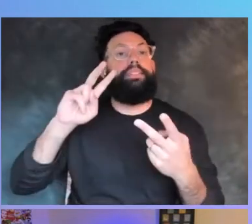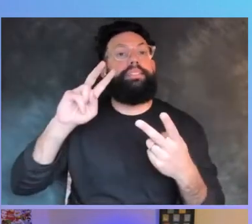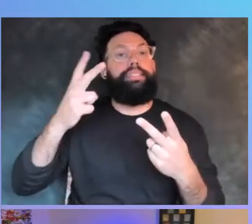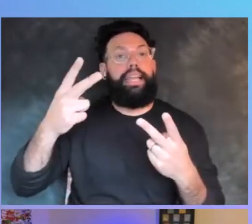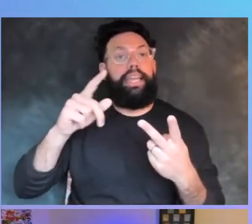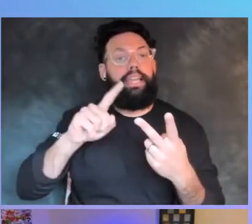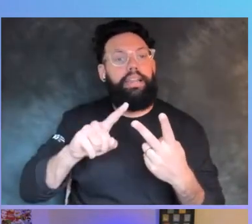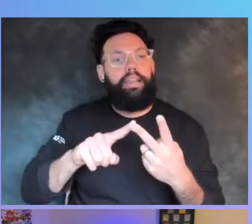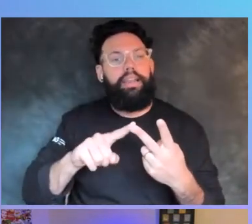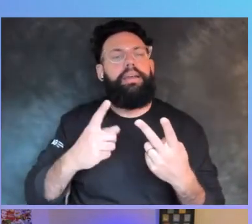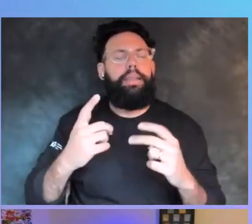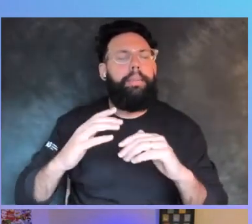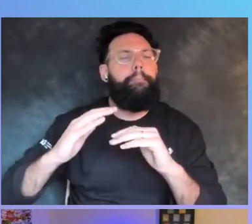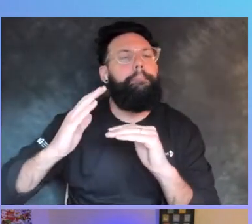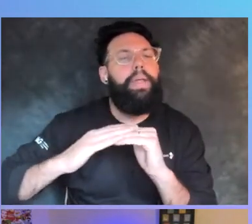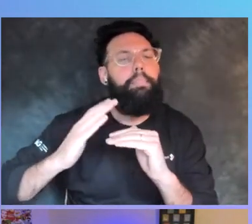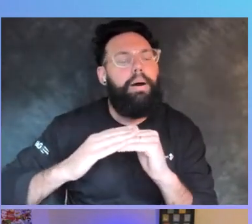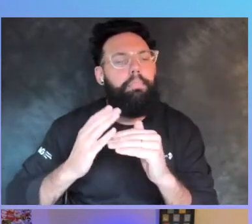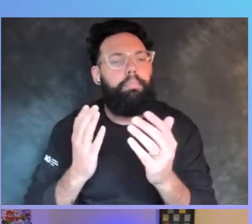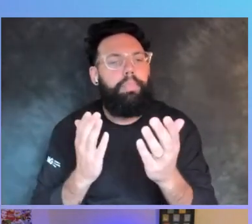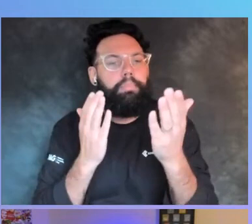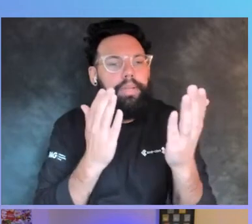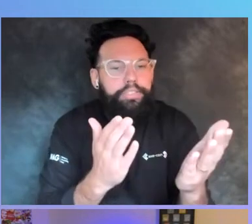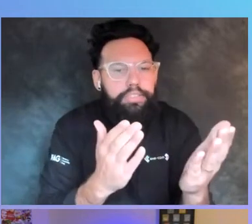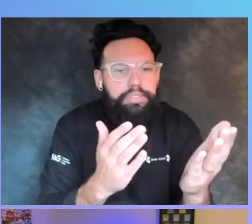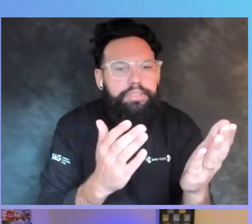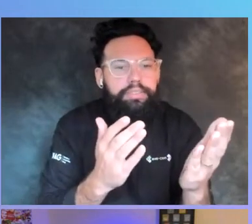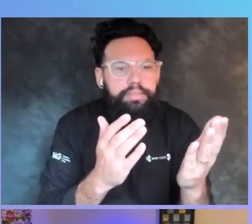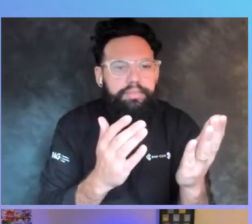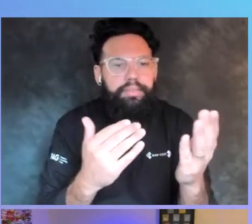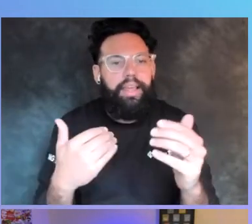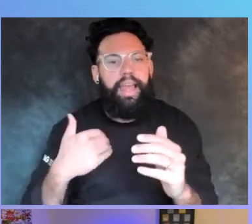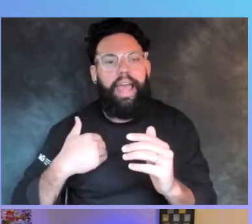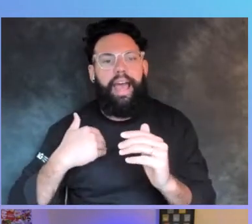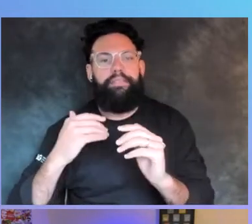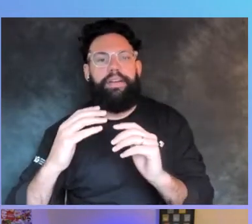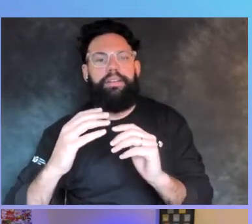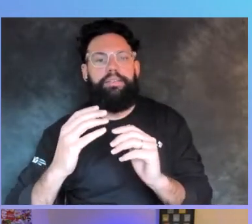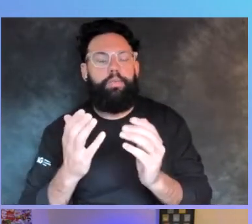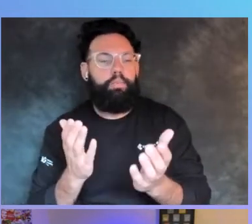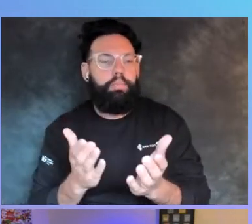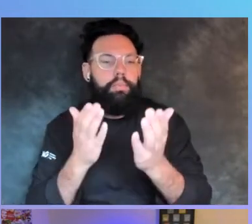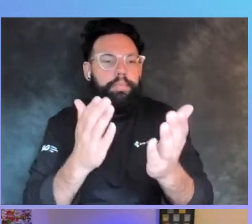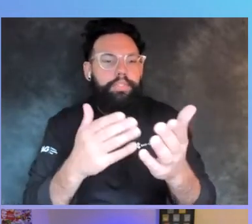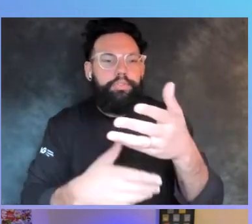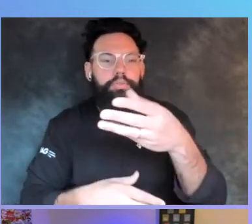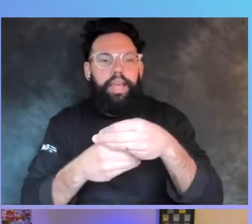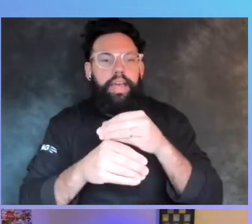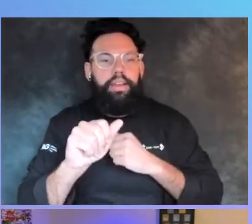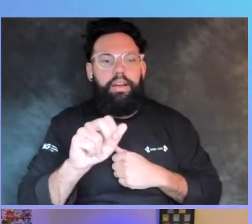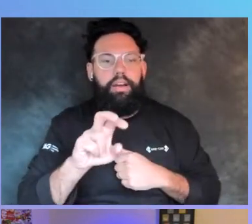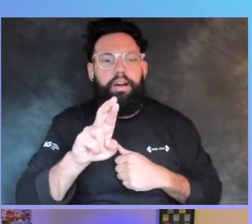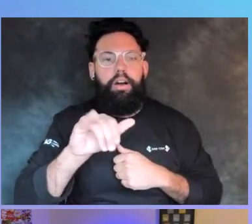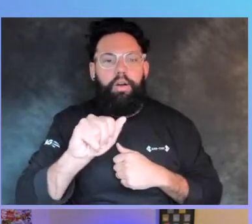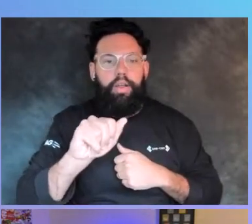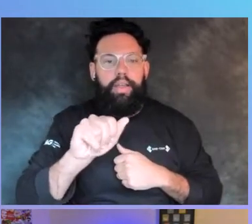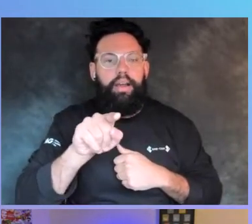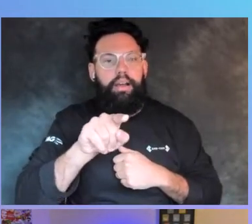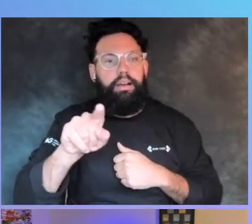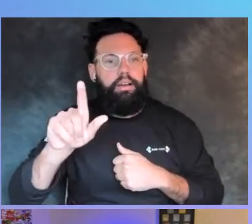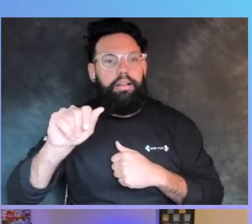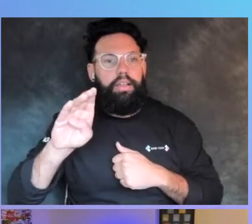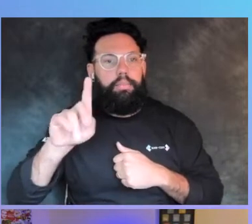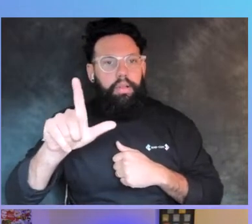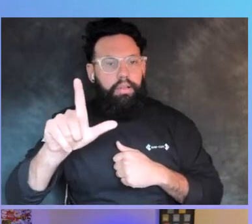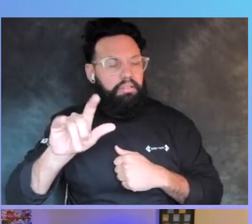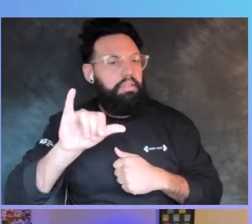over here, but we have the recommendation to add an ARIA label to the existing input, and that would